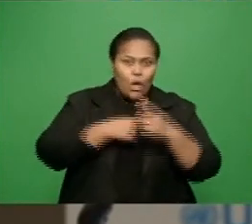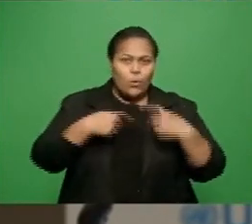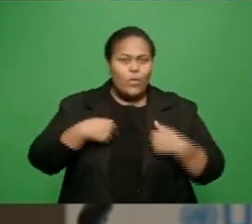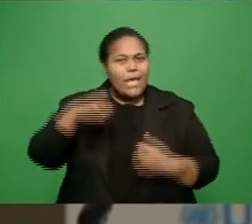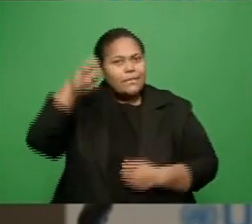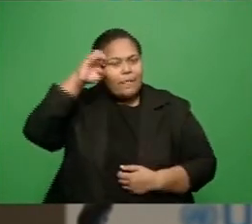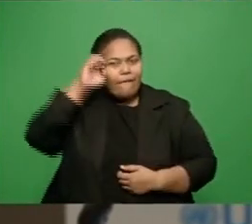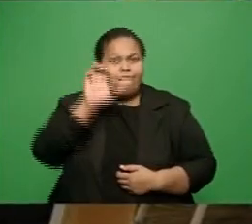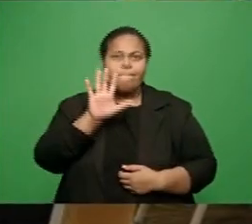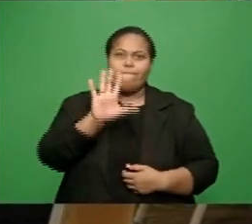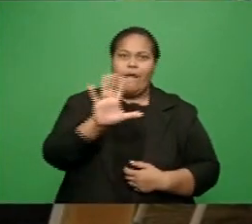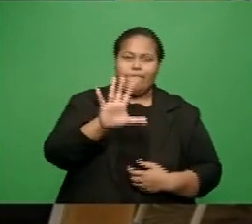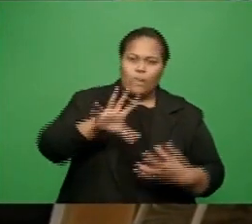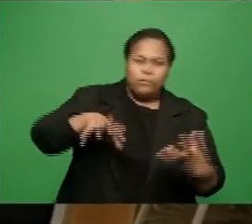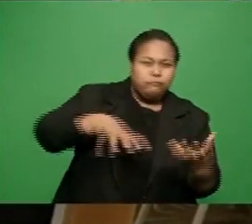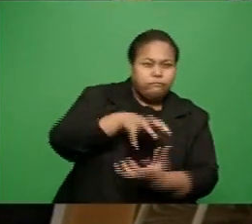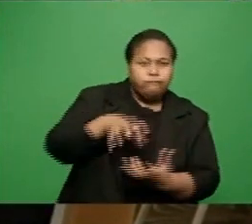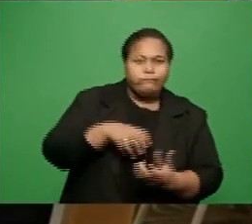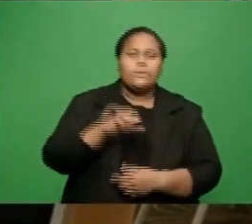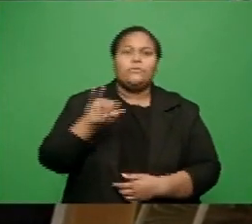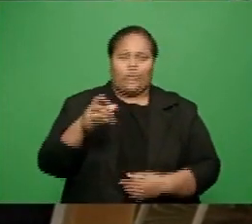5 just for Fiji.